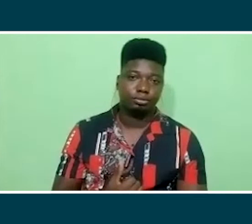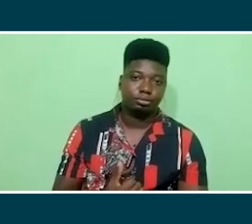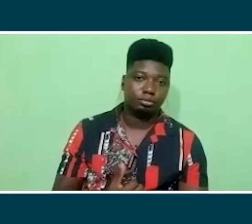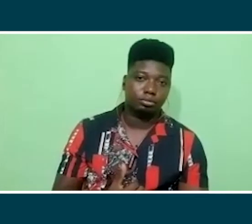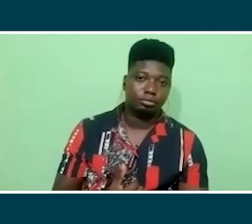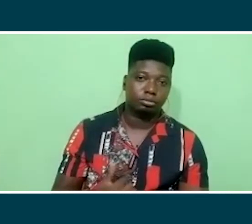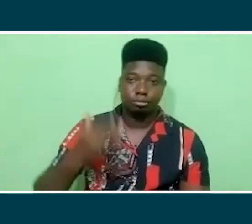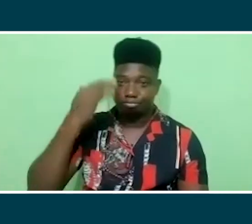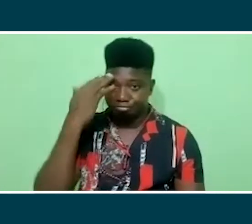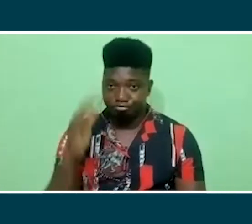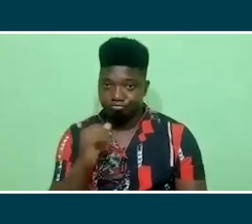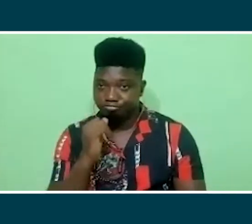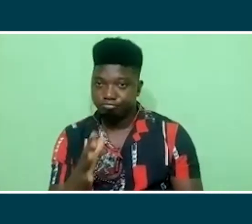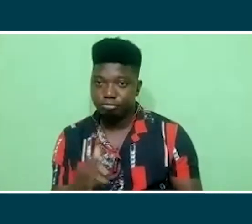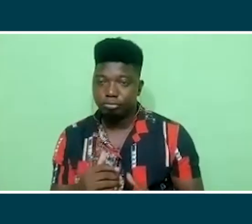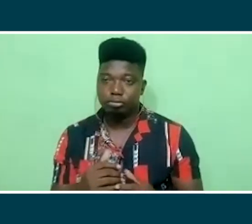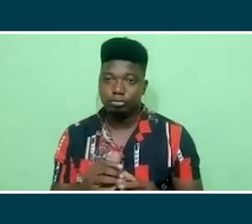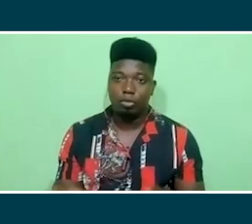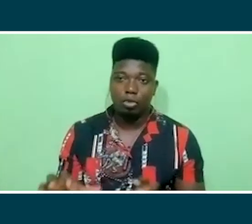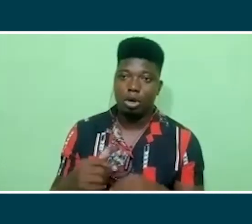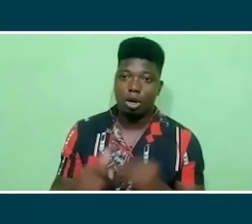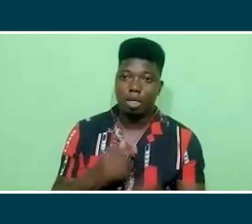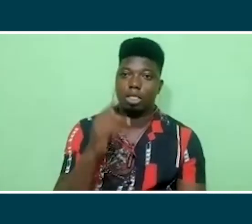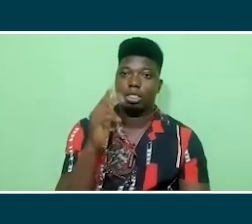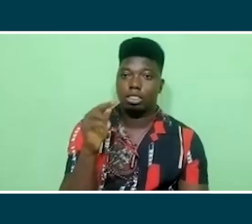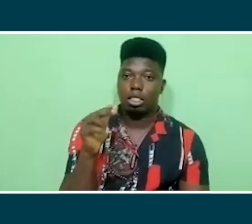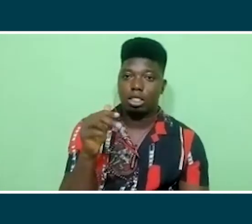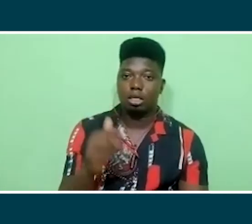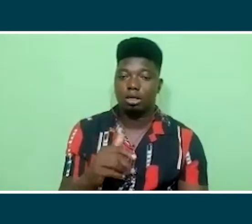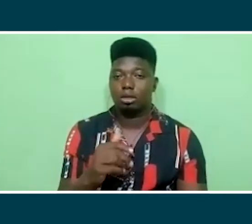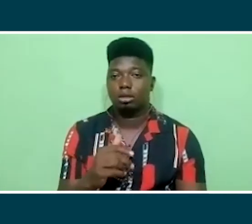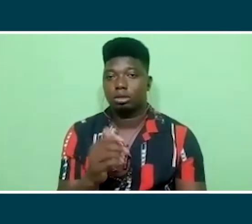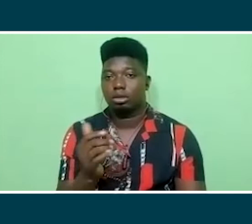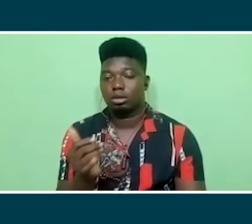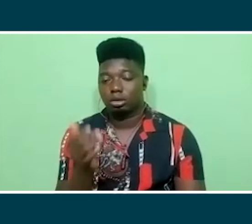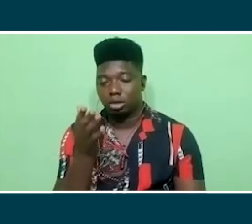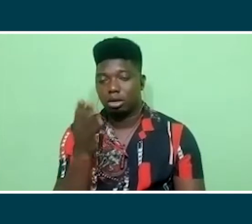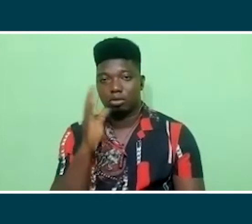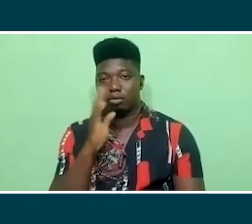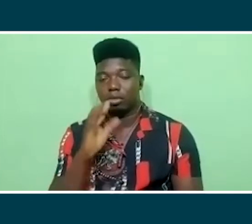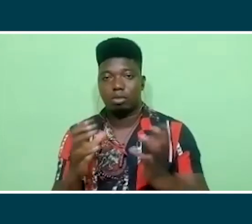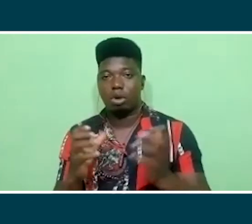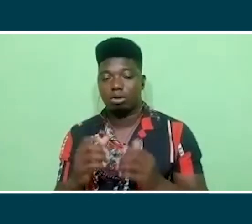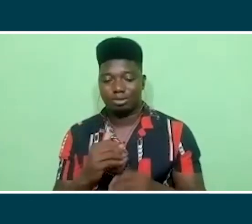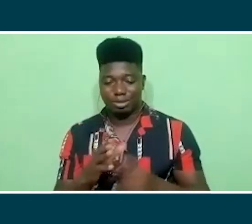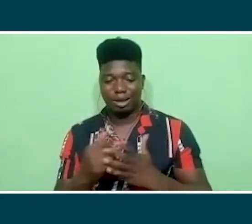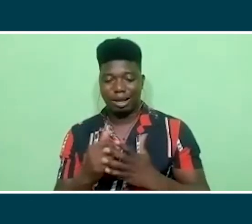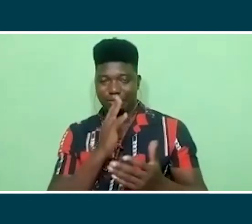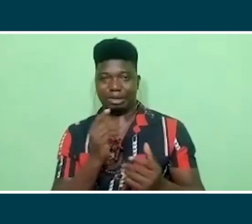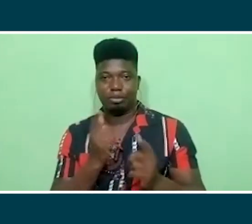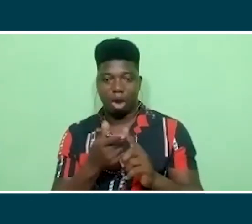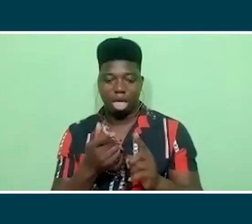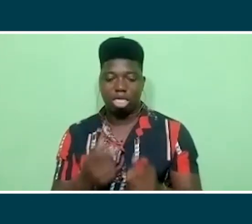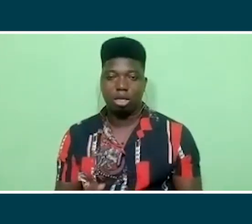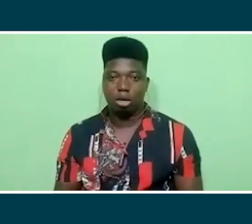that back when I was 13. Like, there would have been more stigma there. So all these little data points make me hopeful. I know